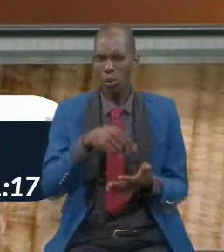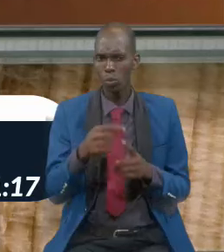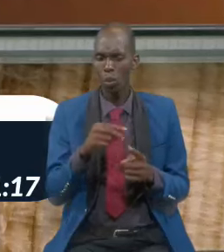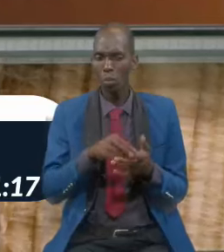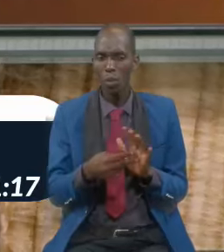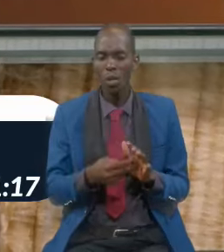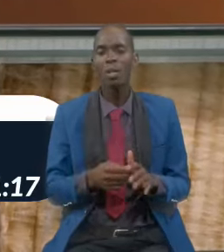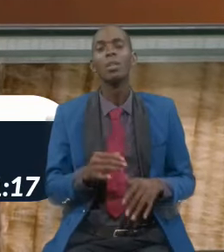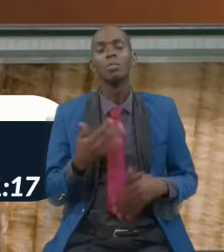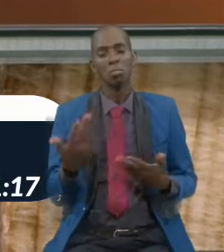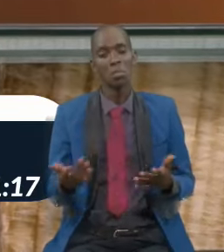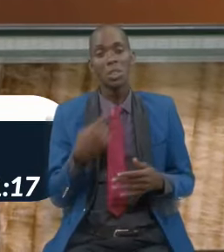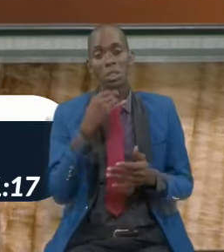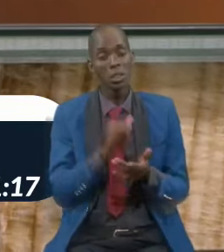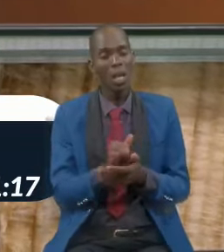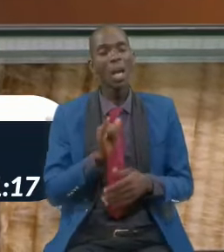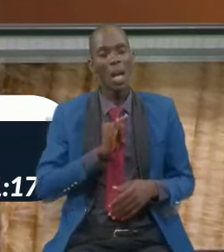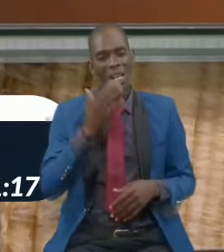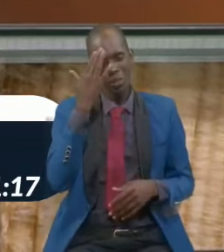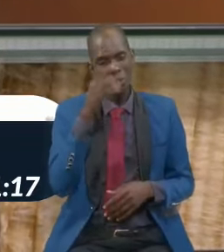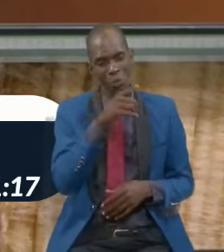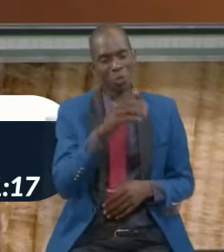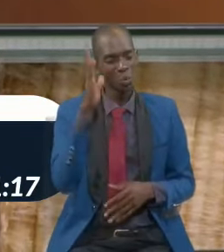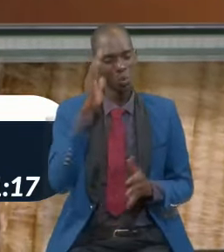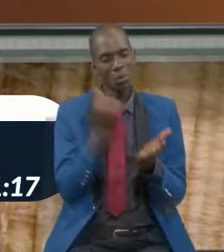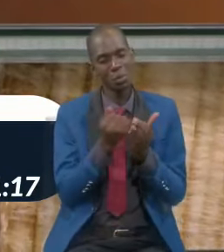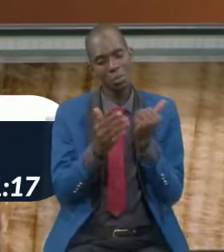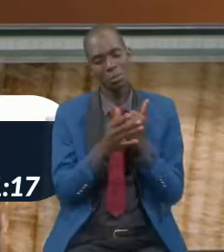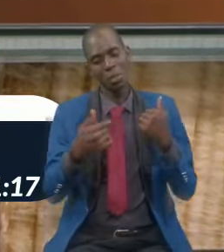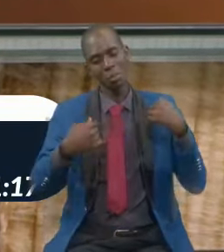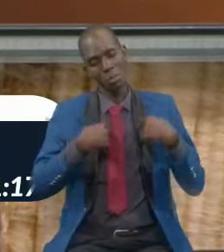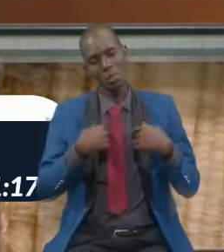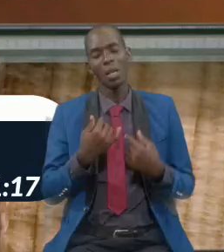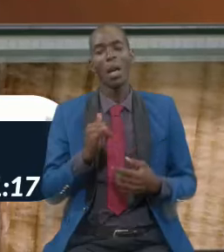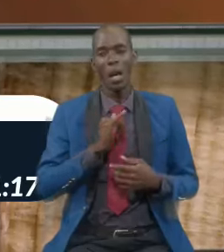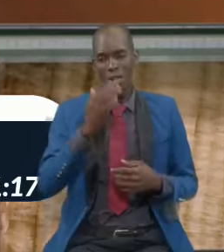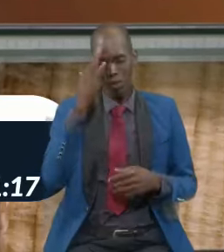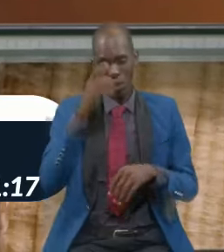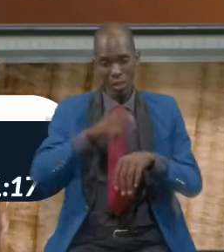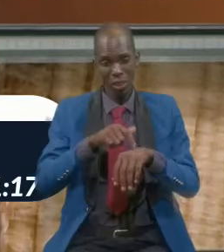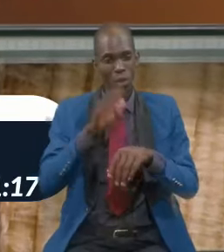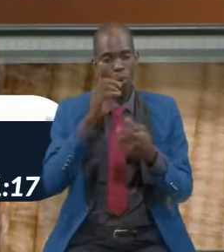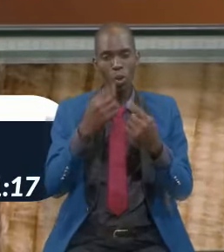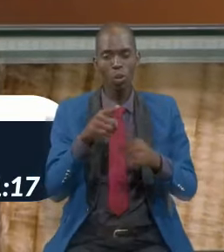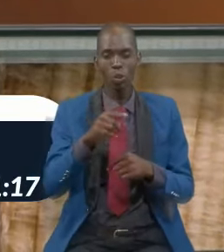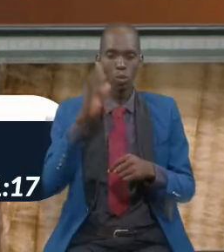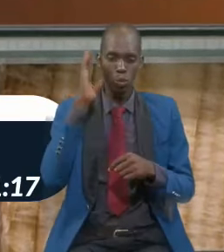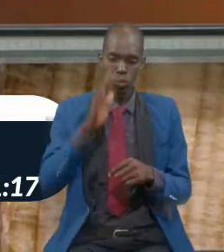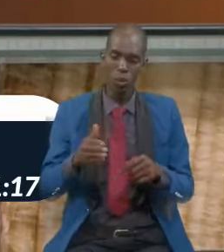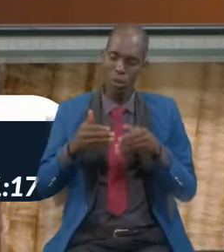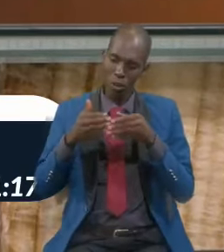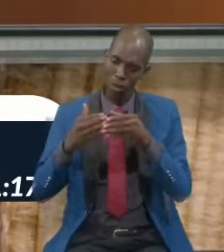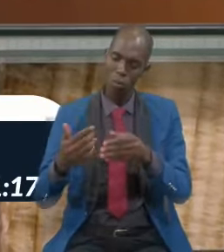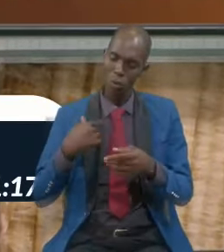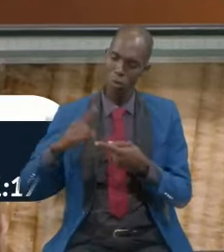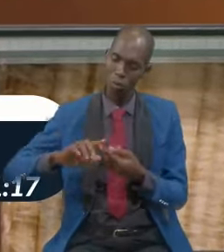to crucify me. I know the tough time is going to come that you lift me up unto death and I will